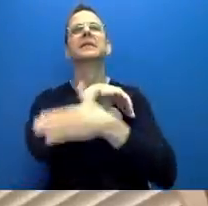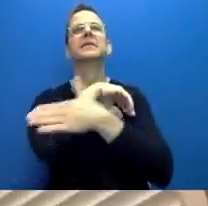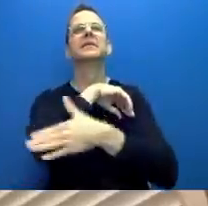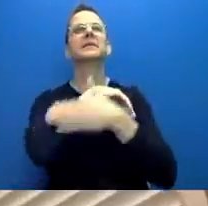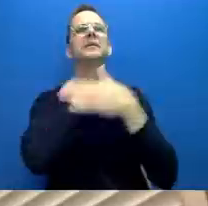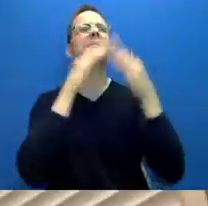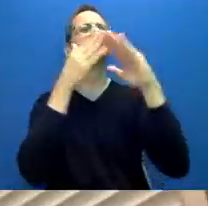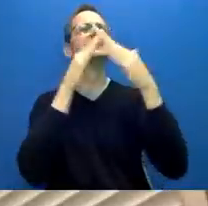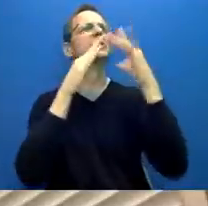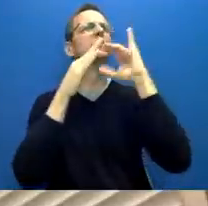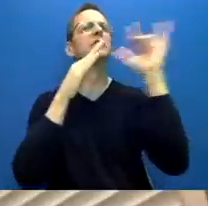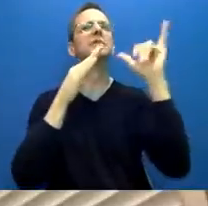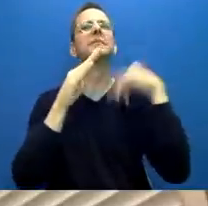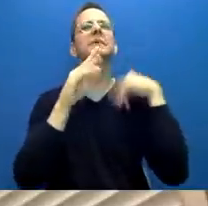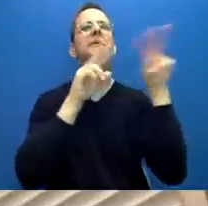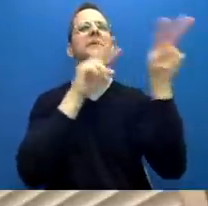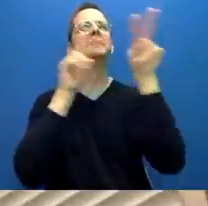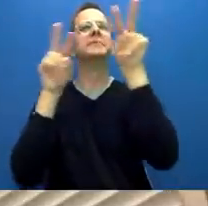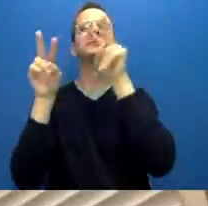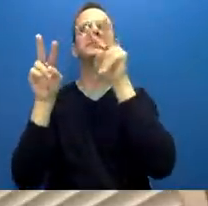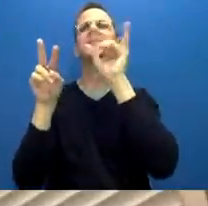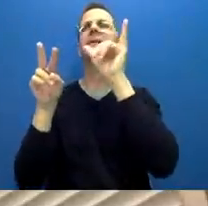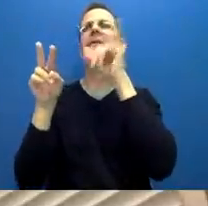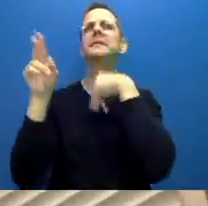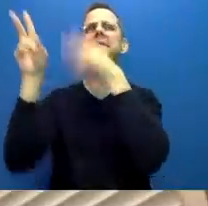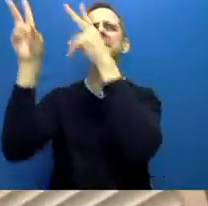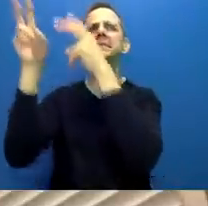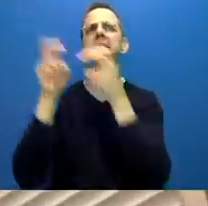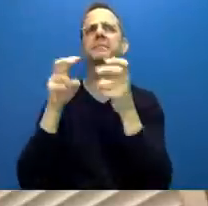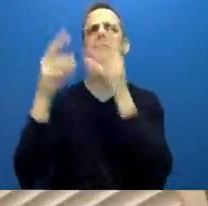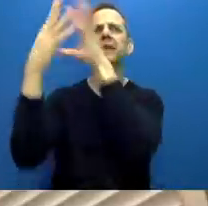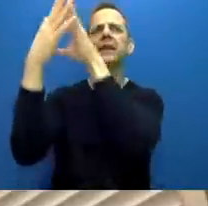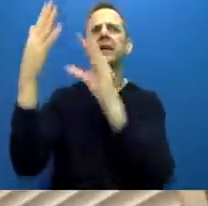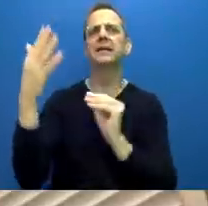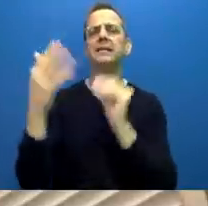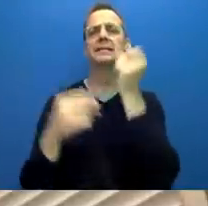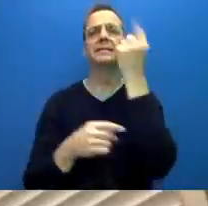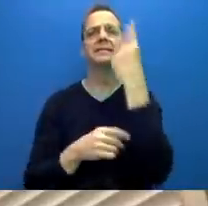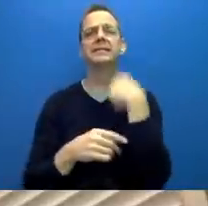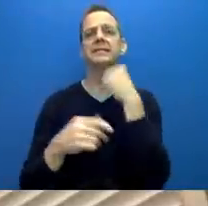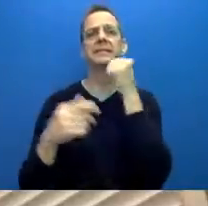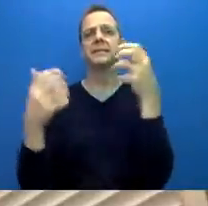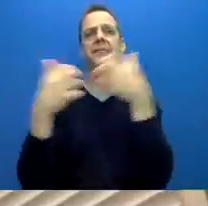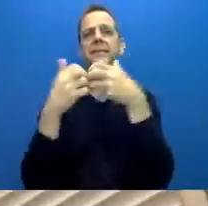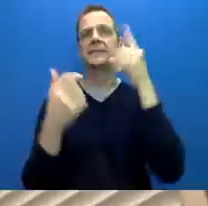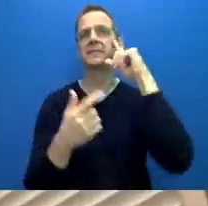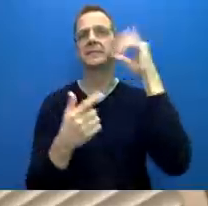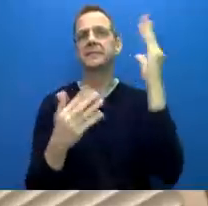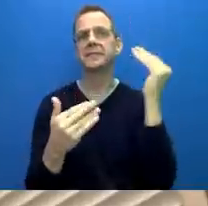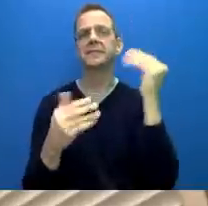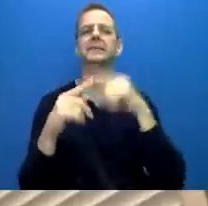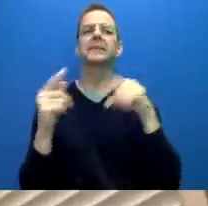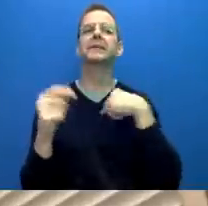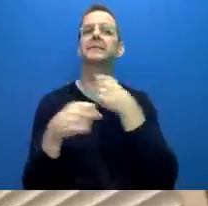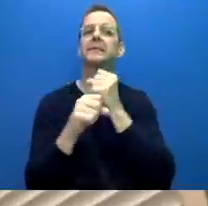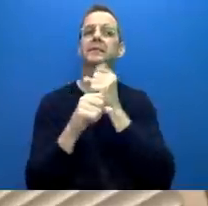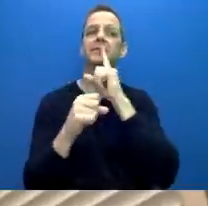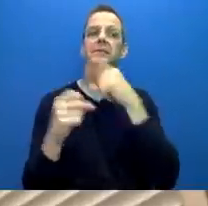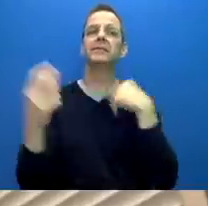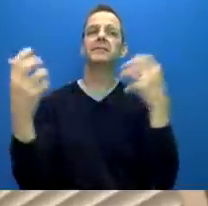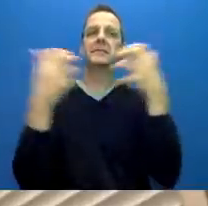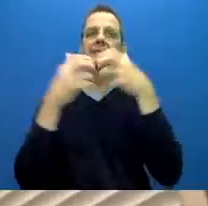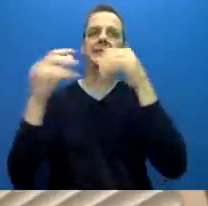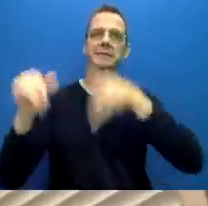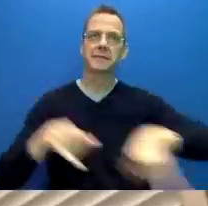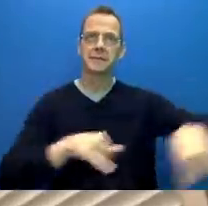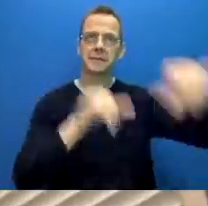models of care that I think that Albertans would agree is suboptimal. And so really what that means is that whether you